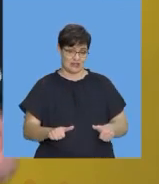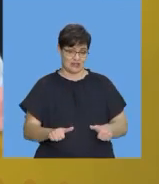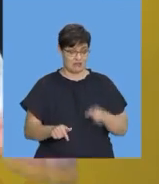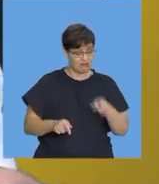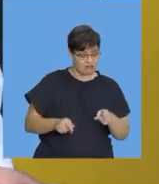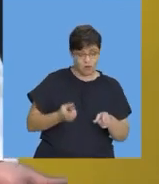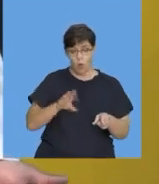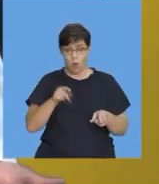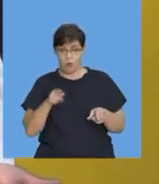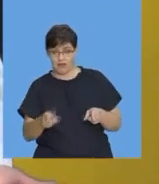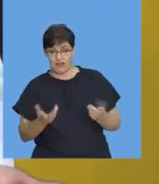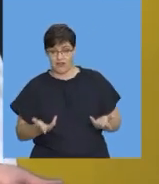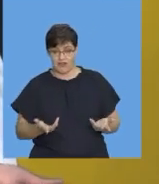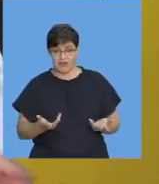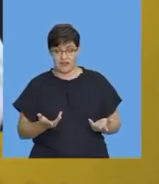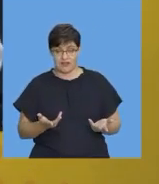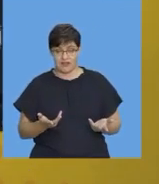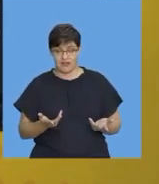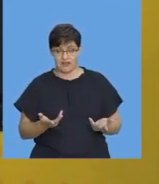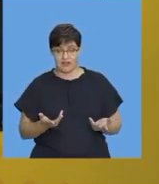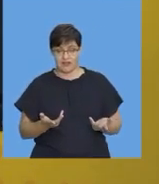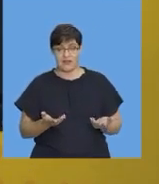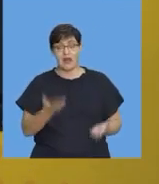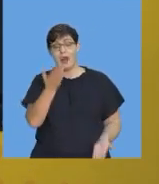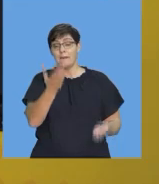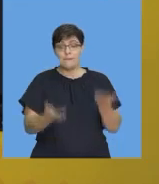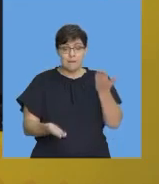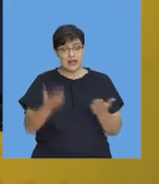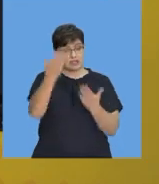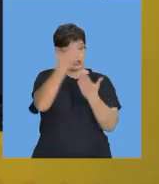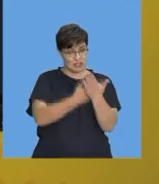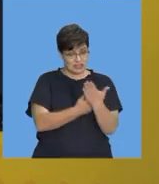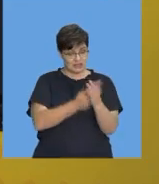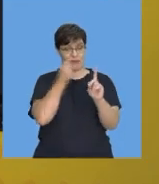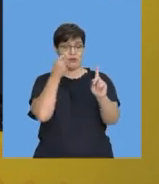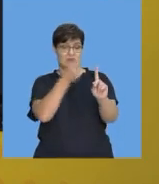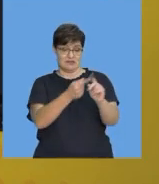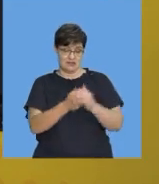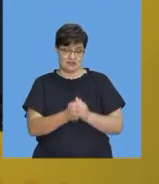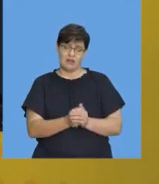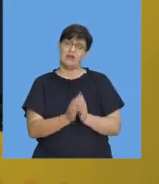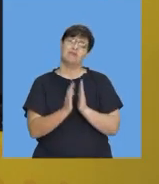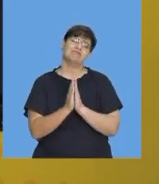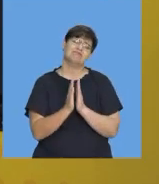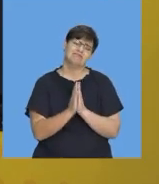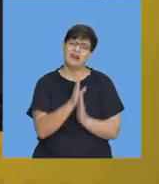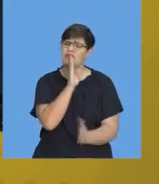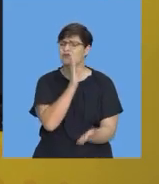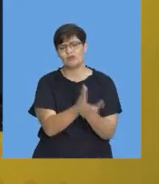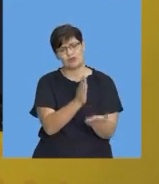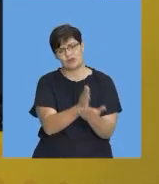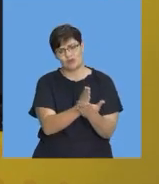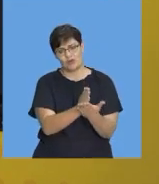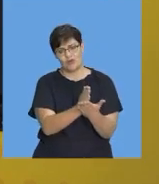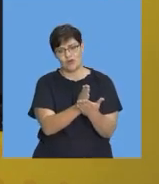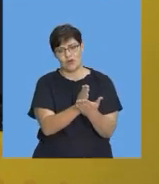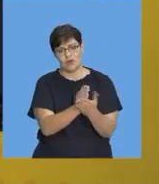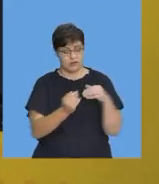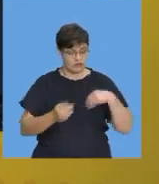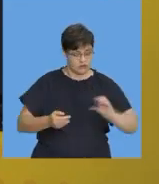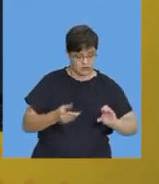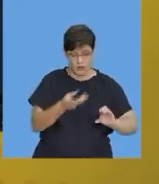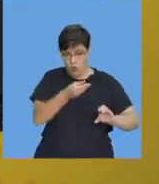SARS income tax? For balance sheet purposes as well, please make sure that you place